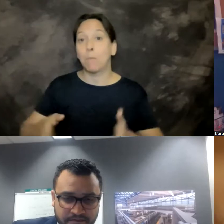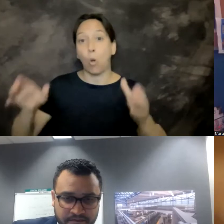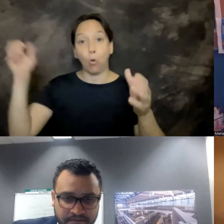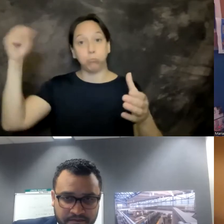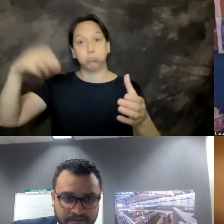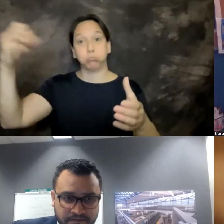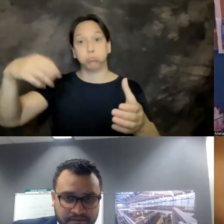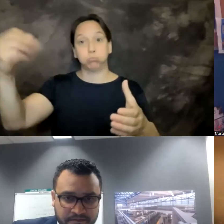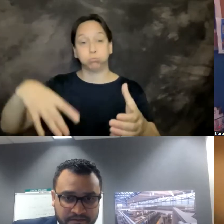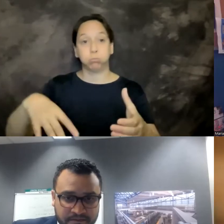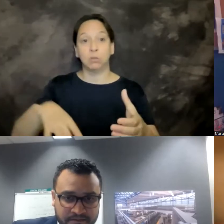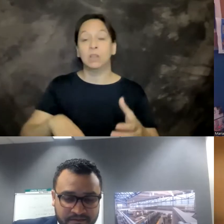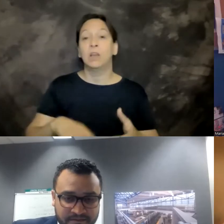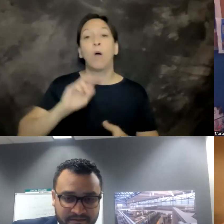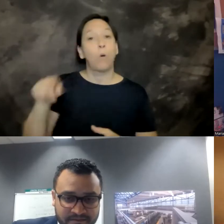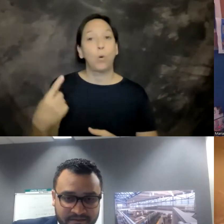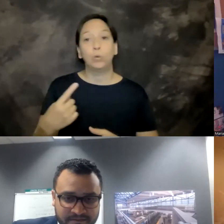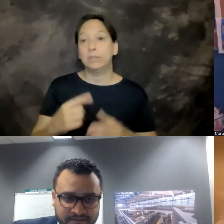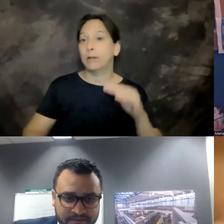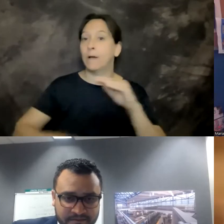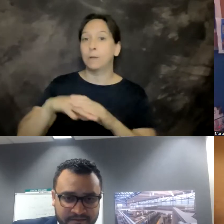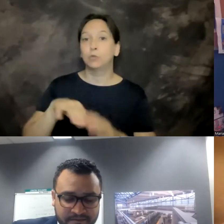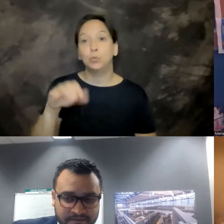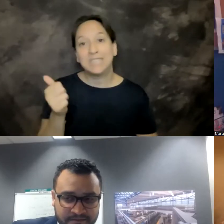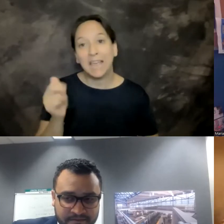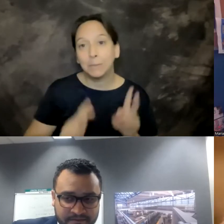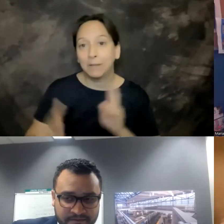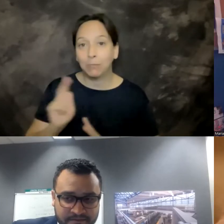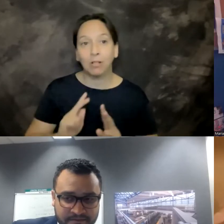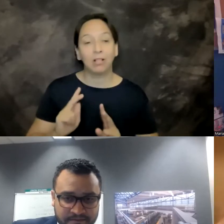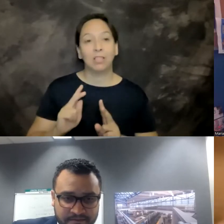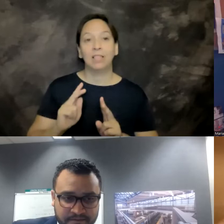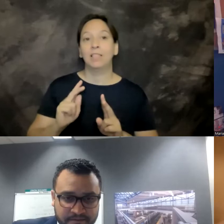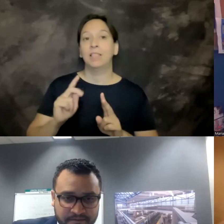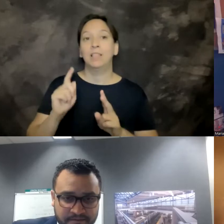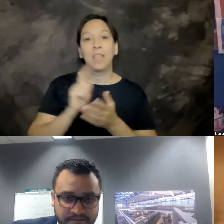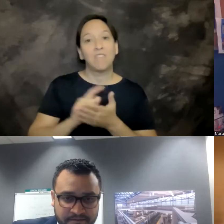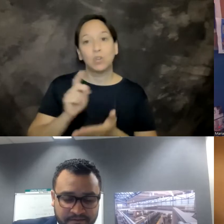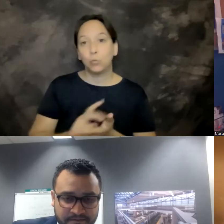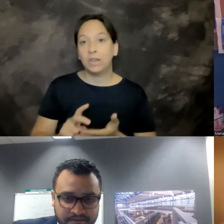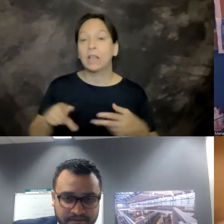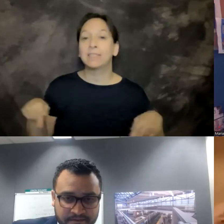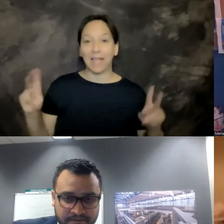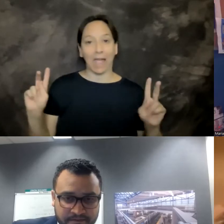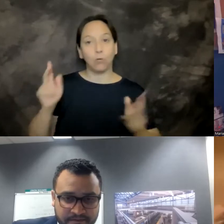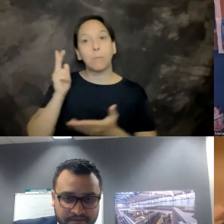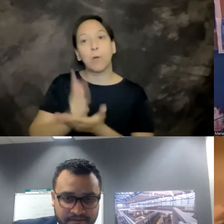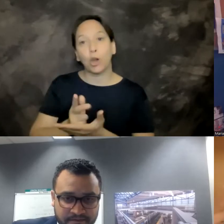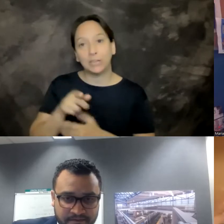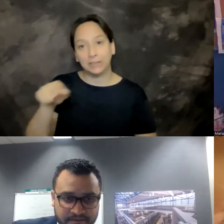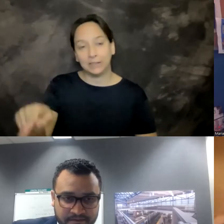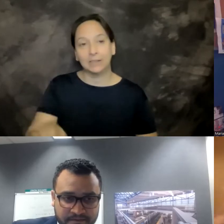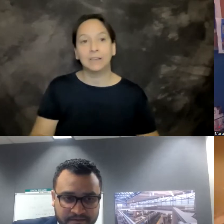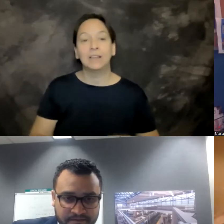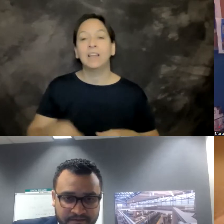and only 10 of them at a time for a week or two at a time get their parking spot and car, and they have to take